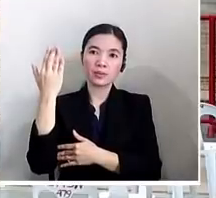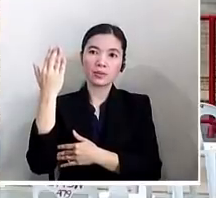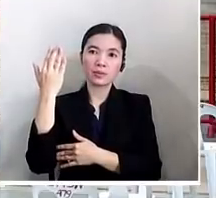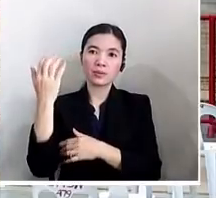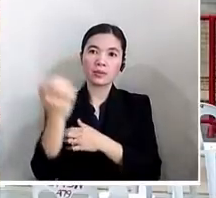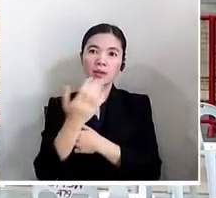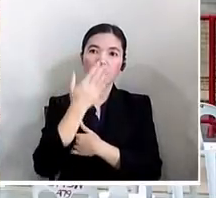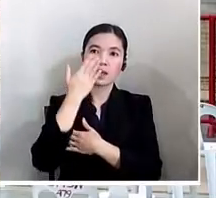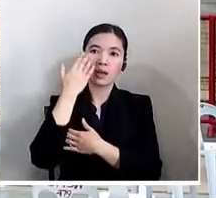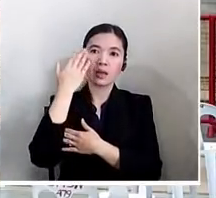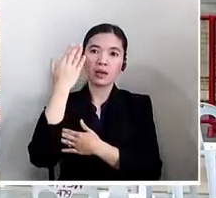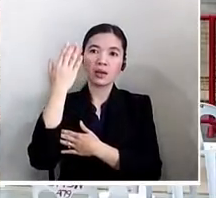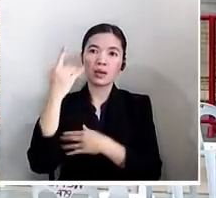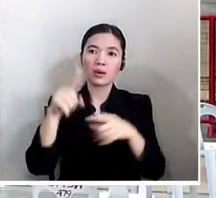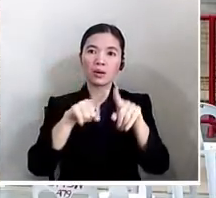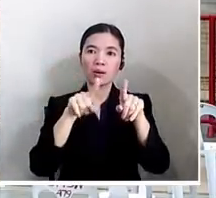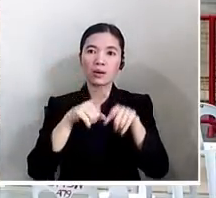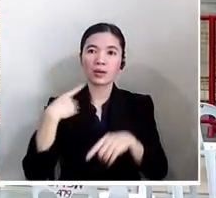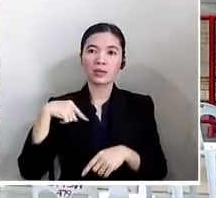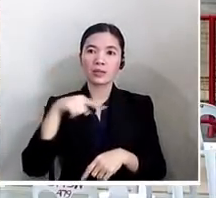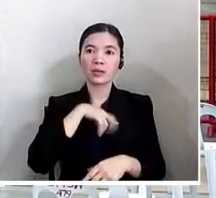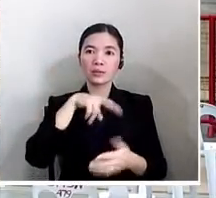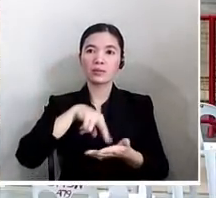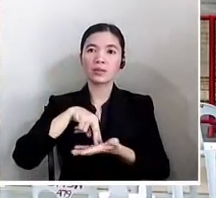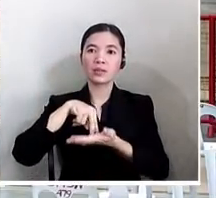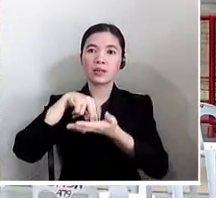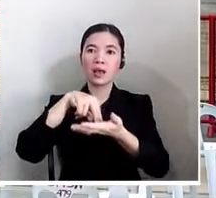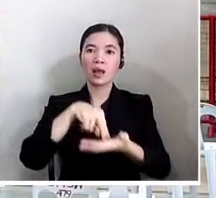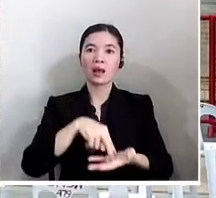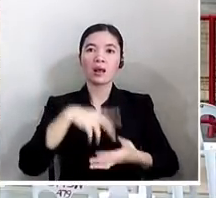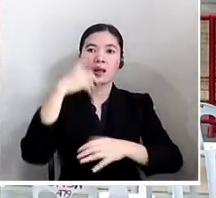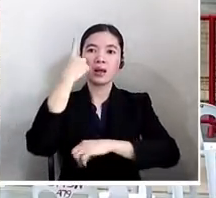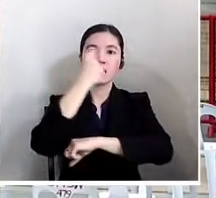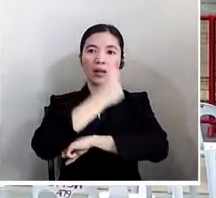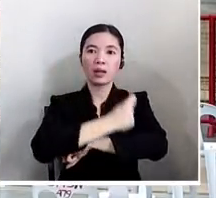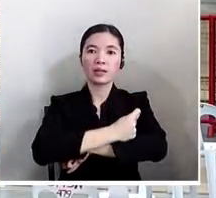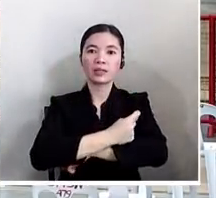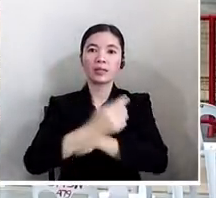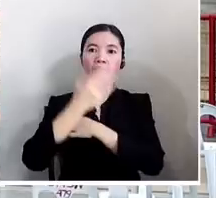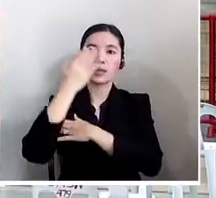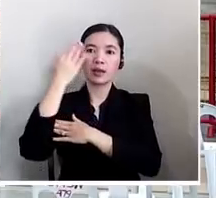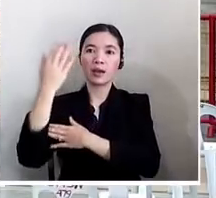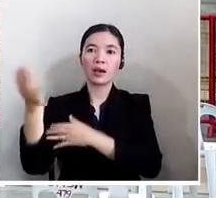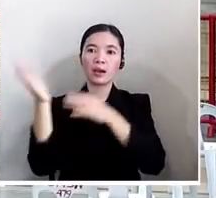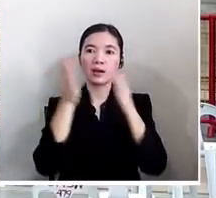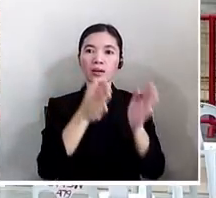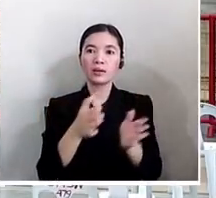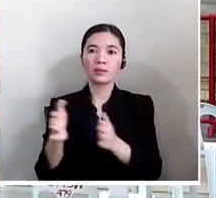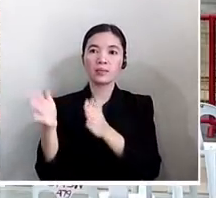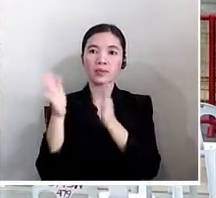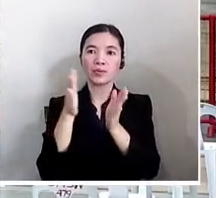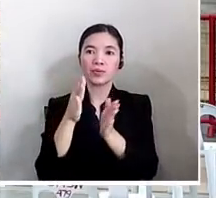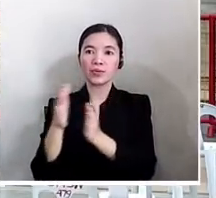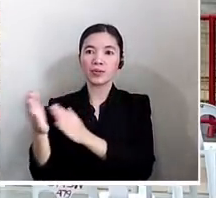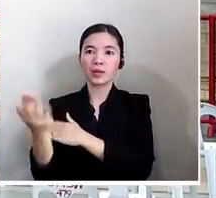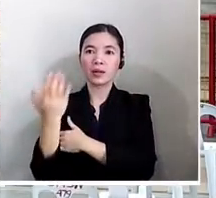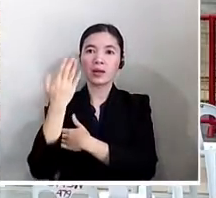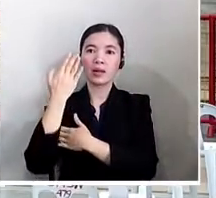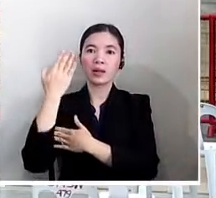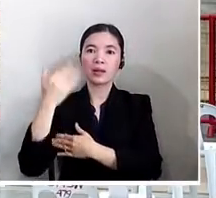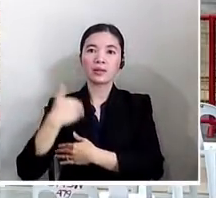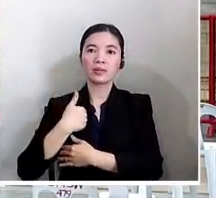yours. Yours as we stand at the table, you